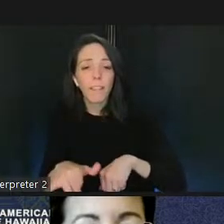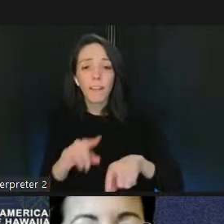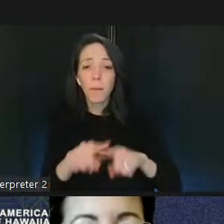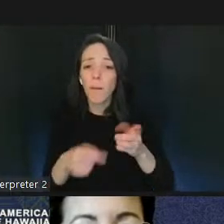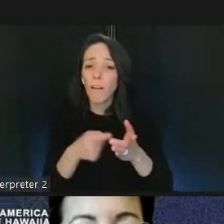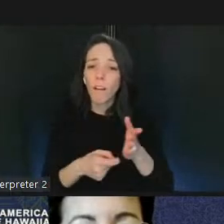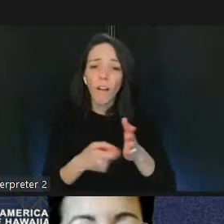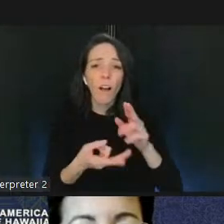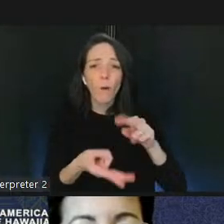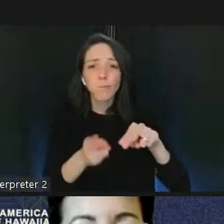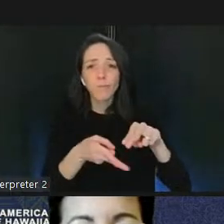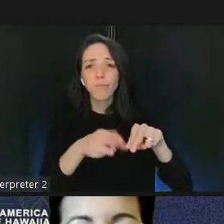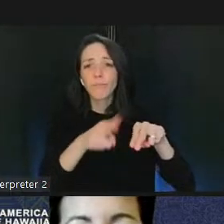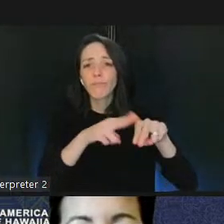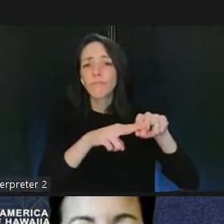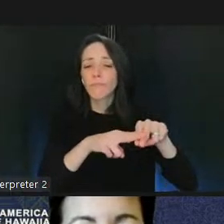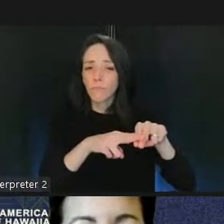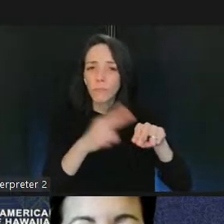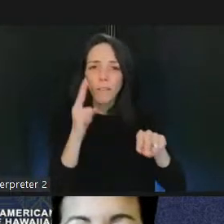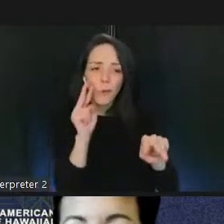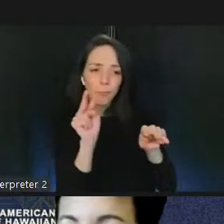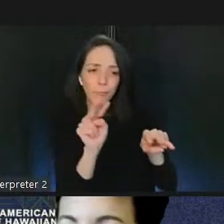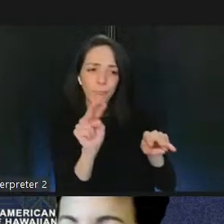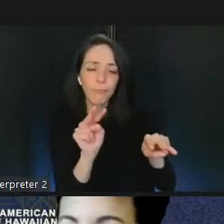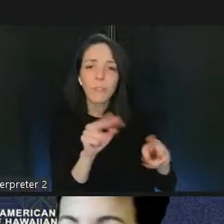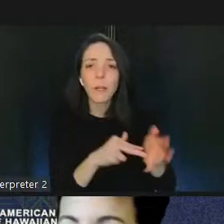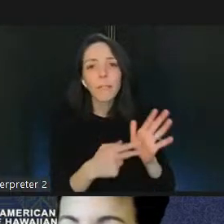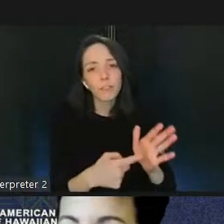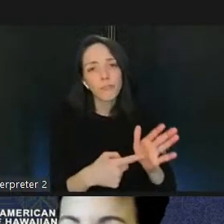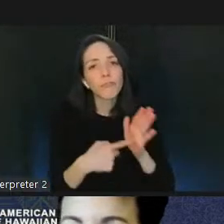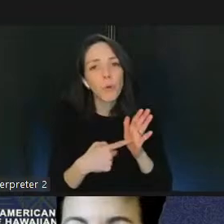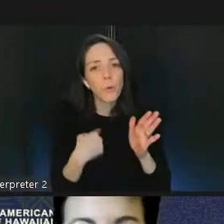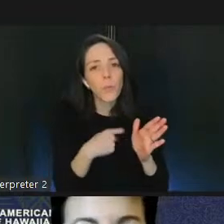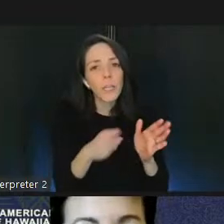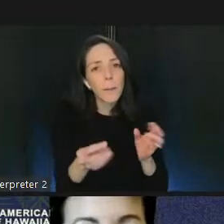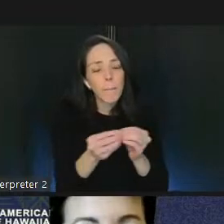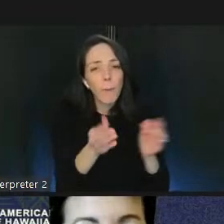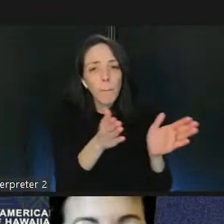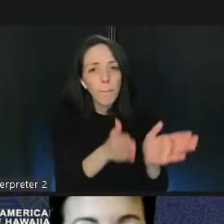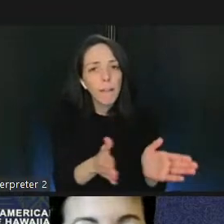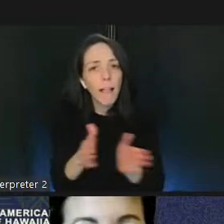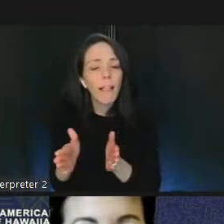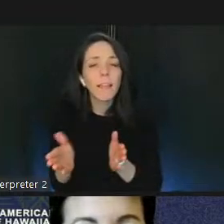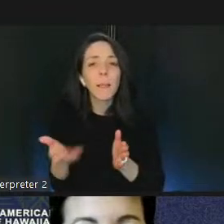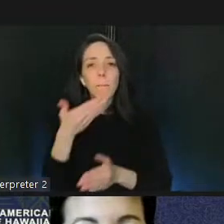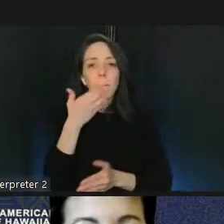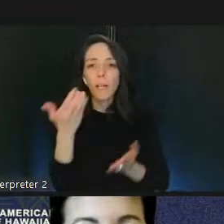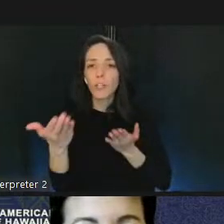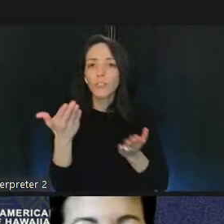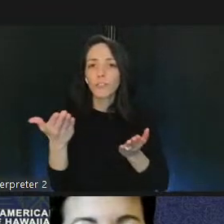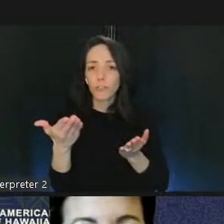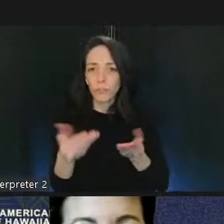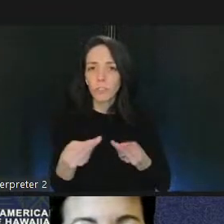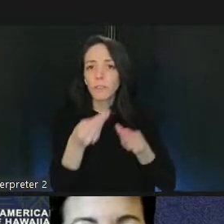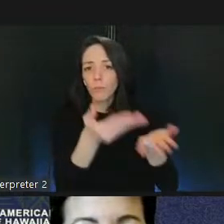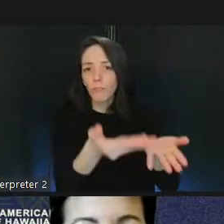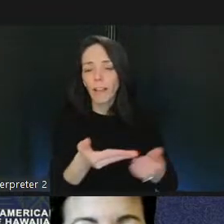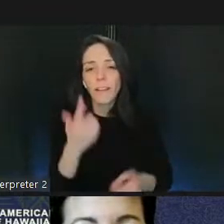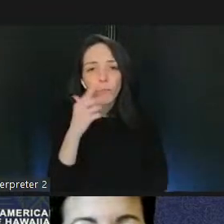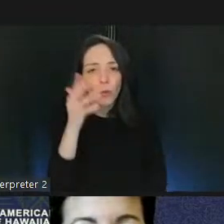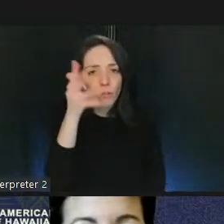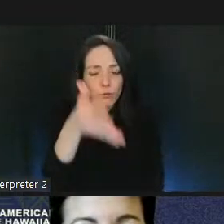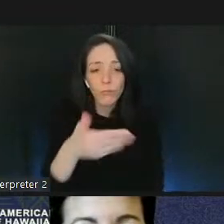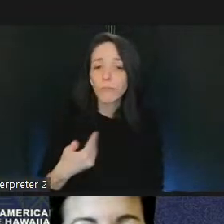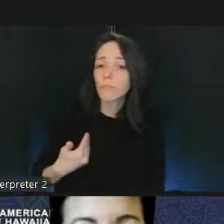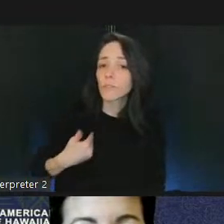for use of secure detention does highlight the need for continued planning and service delivery into the future. The Juvenile